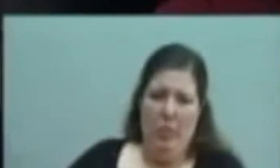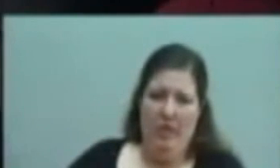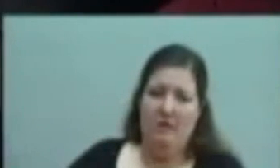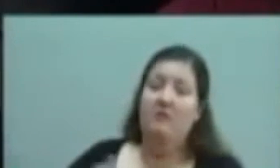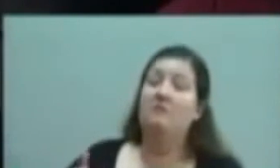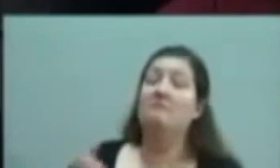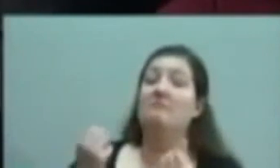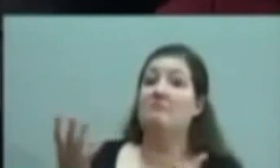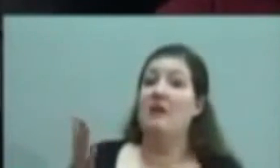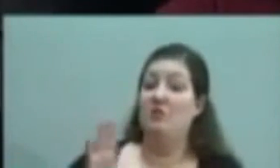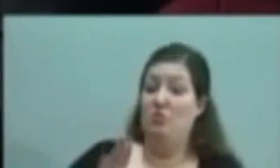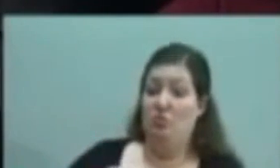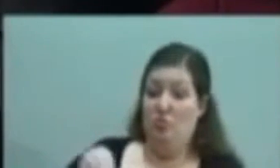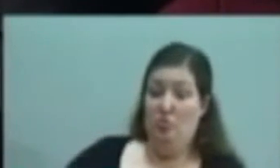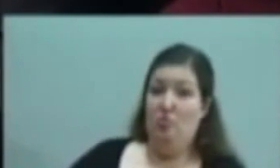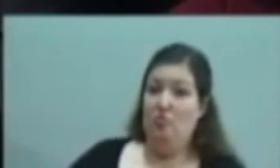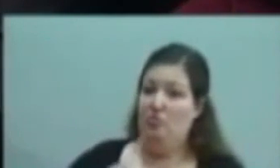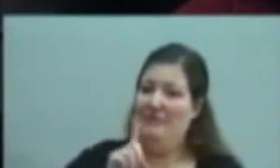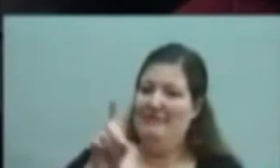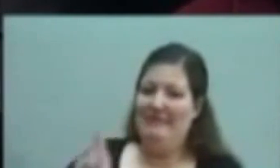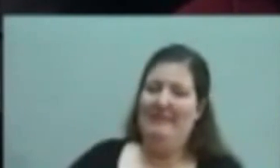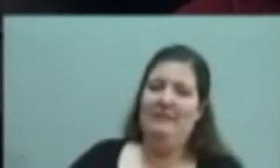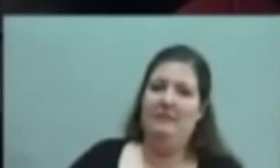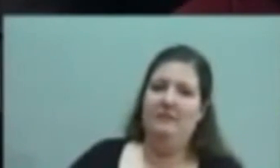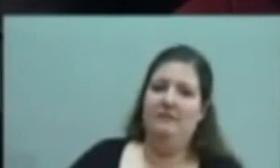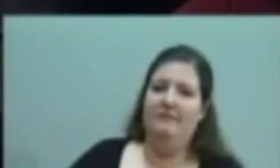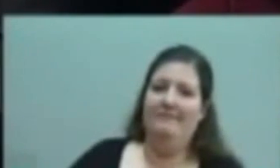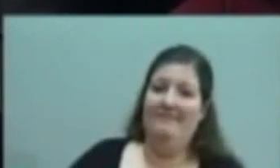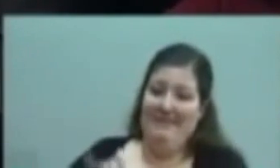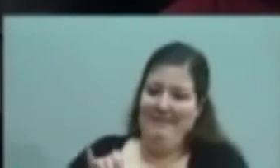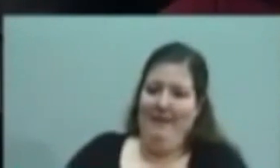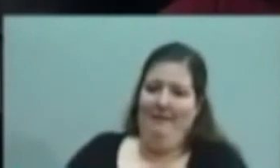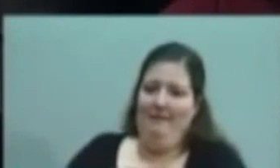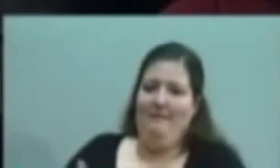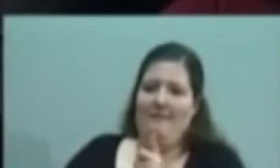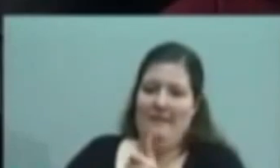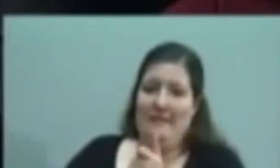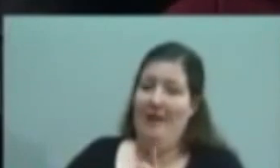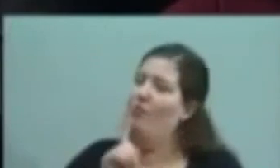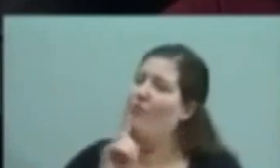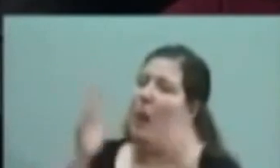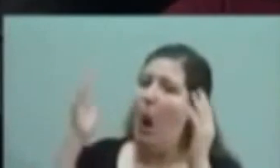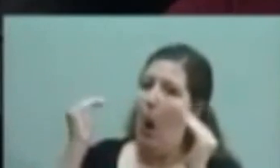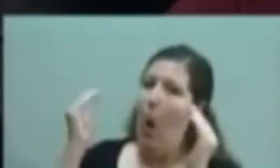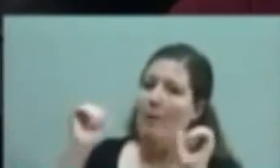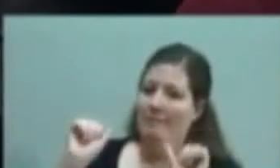of students that actually need this assistance. I'm really hopeful that we can